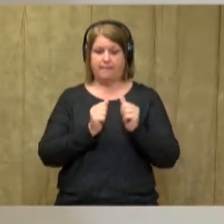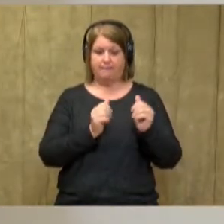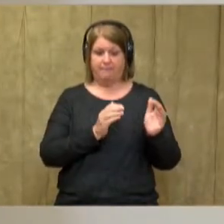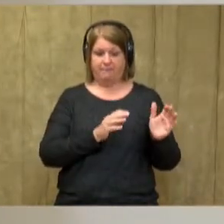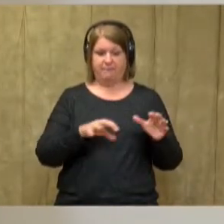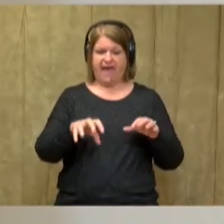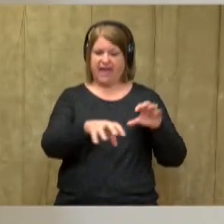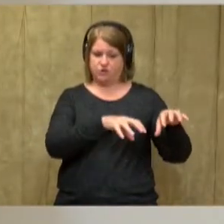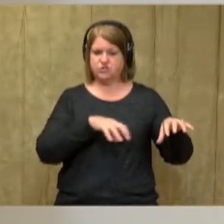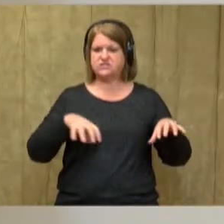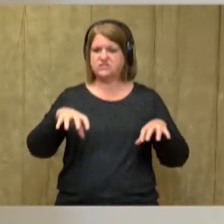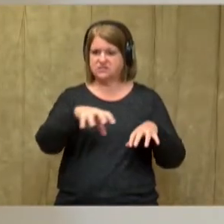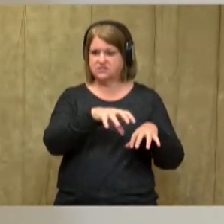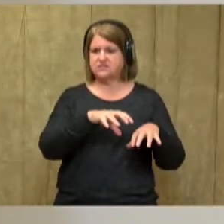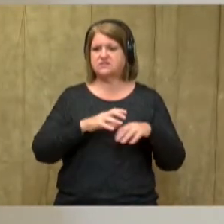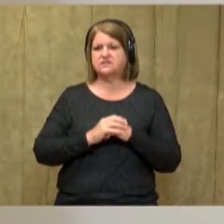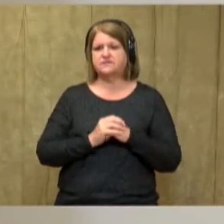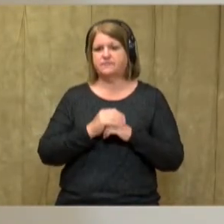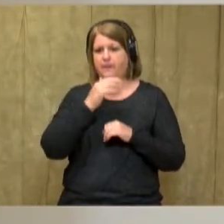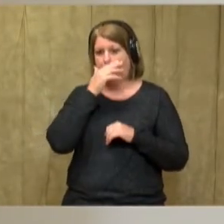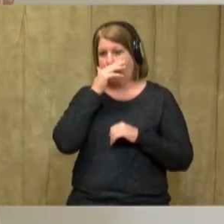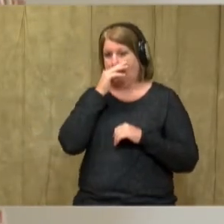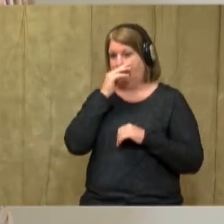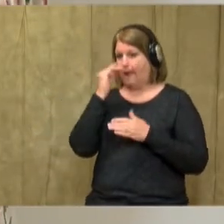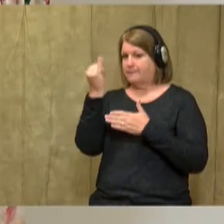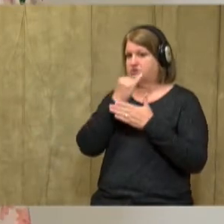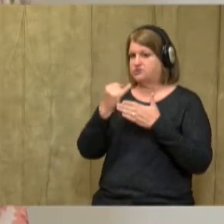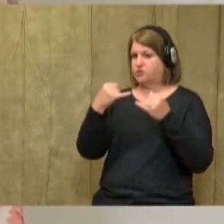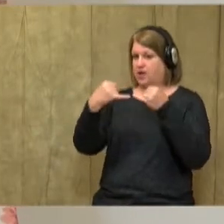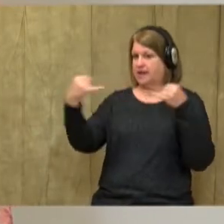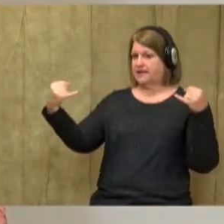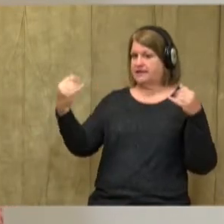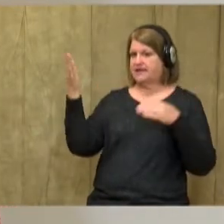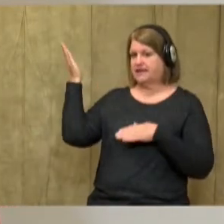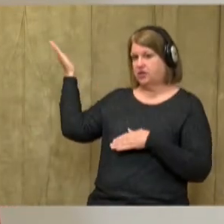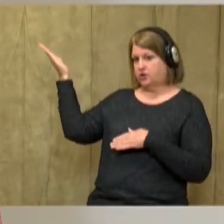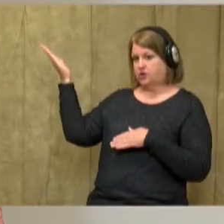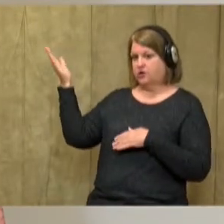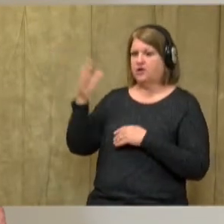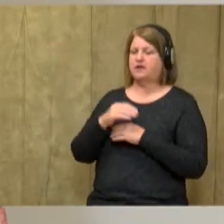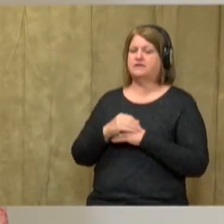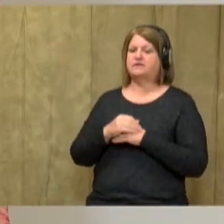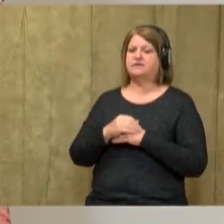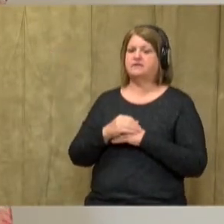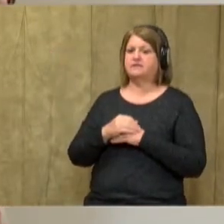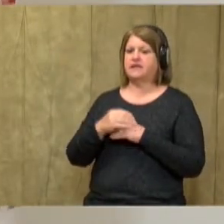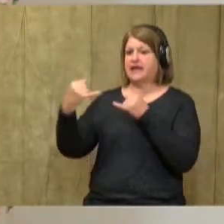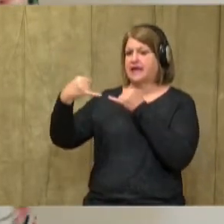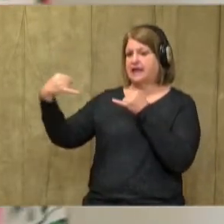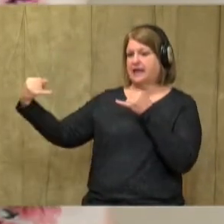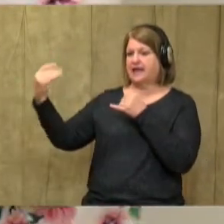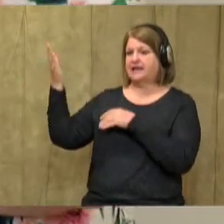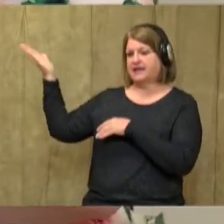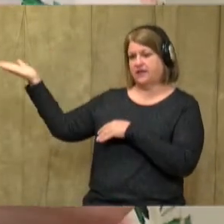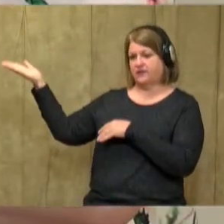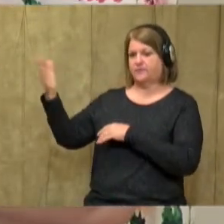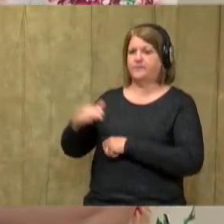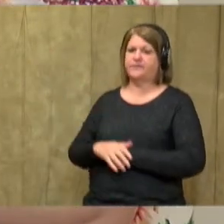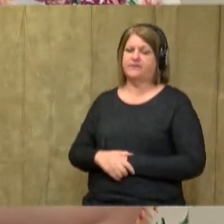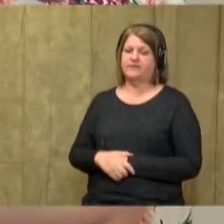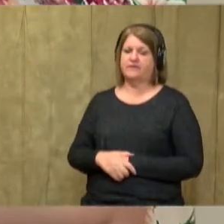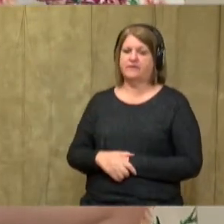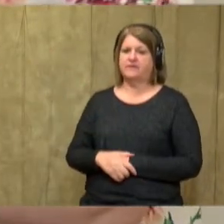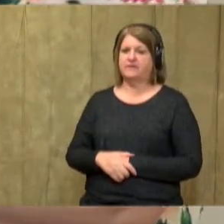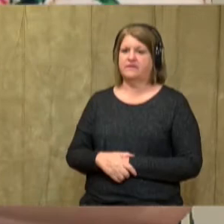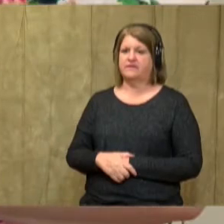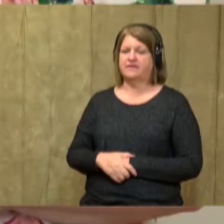draw a horizontal line on this side of my vase and a horizontal line on this side of my vase. All